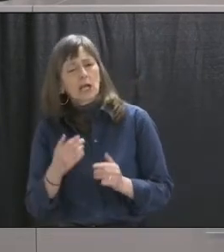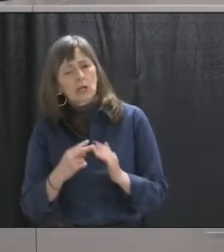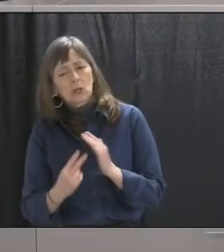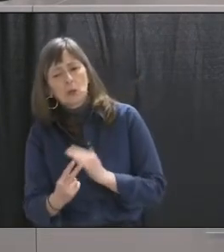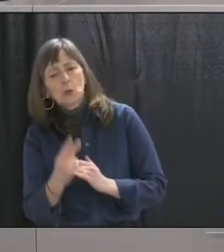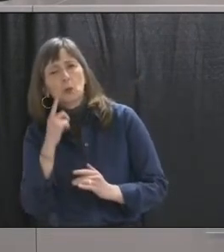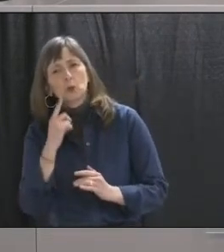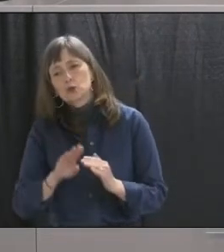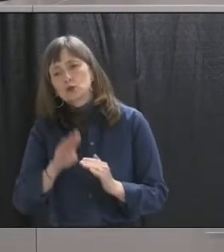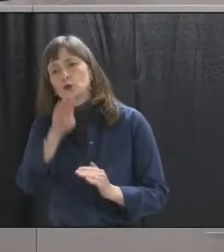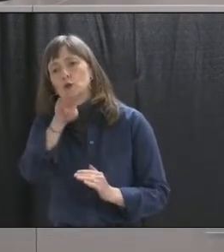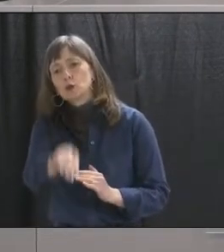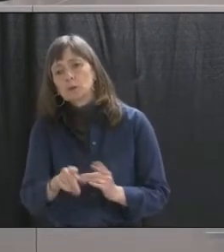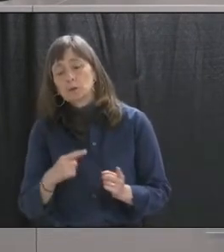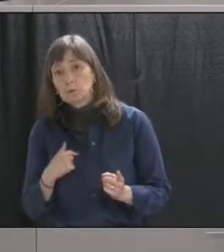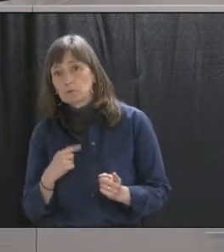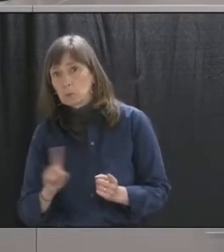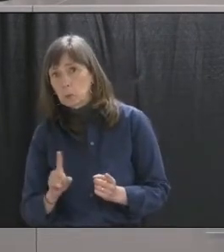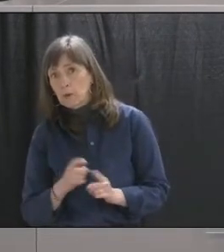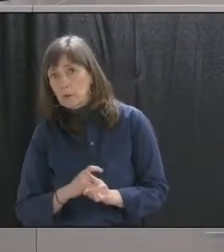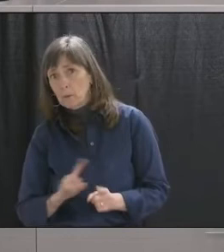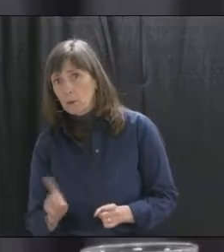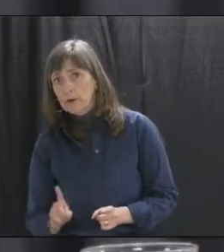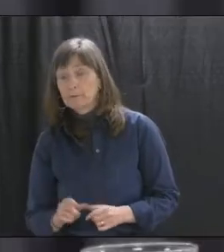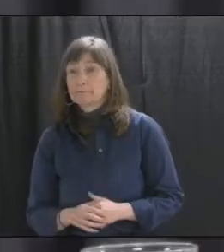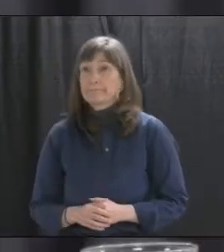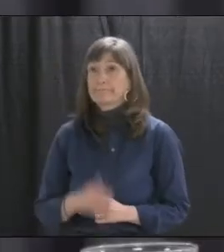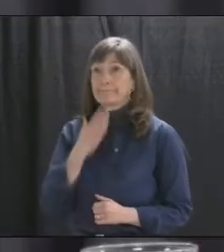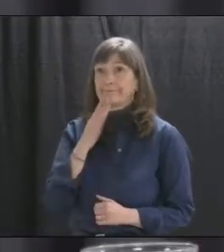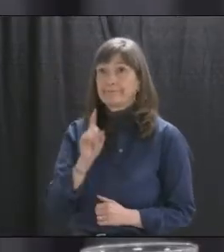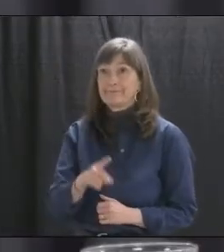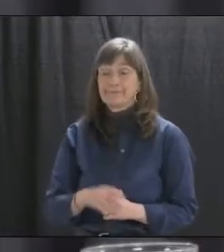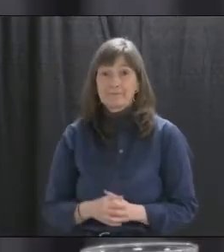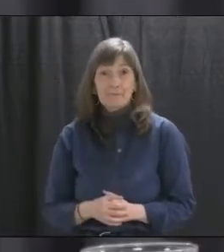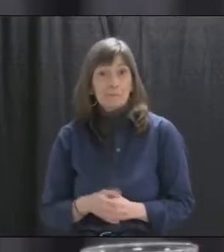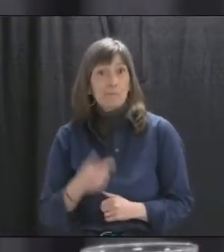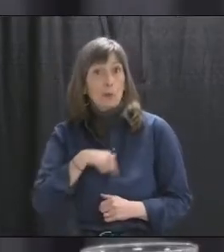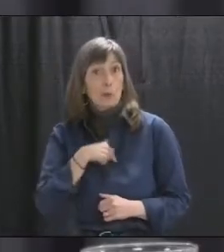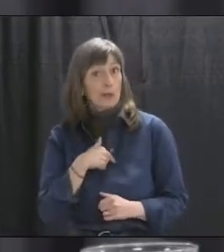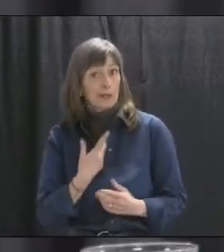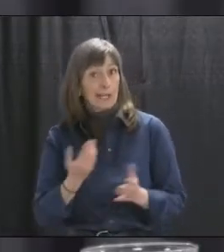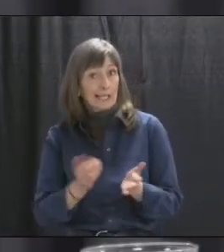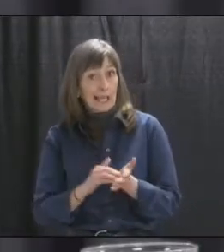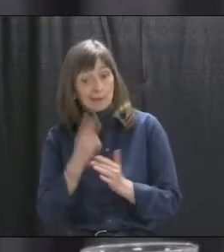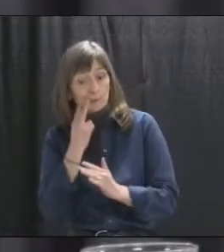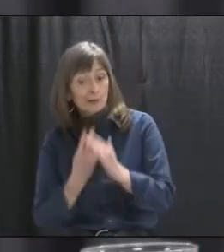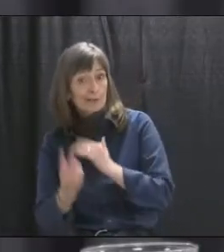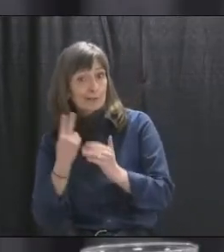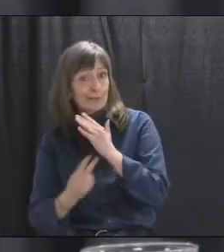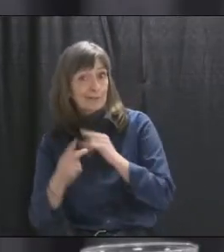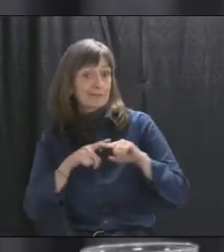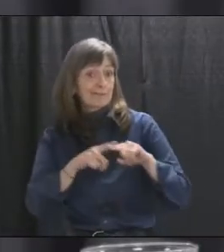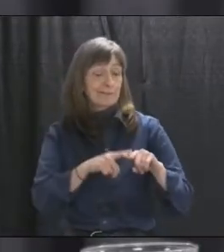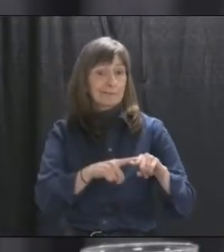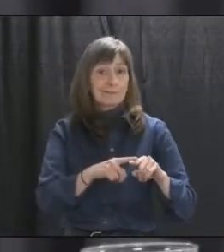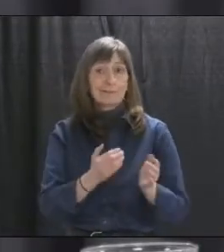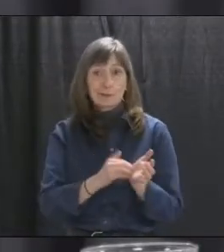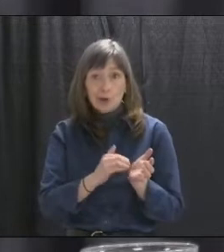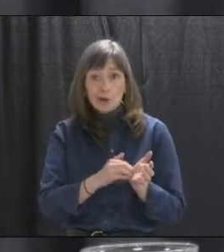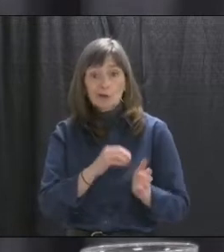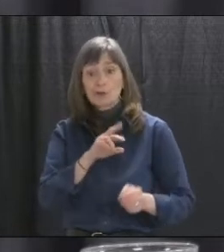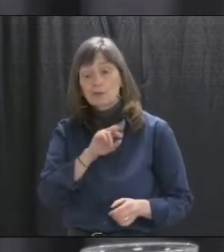surge going to come from? That's a very good question, and we've been relying on modelling or projections from Dr. Rahman and